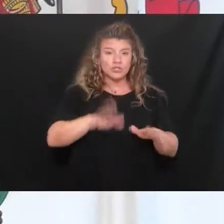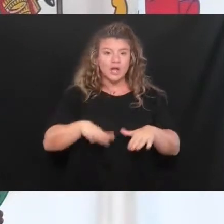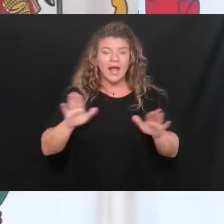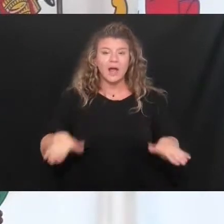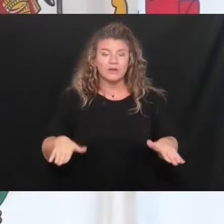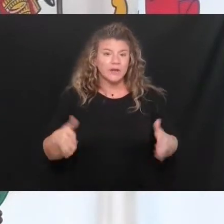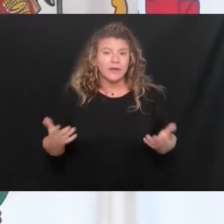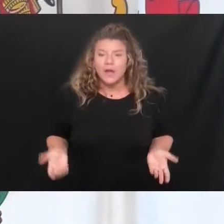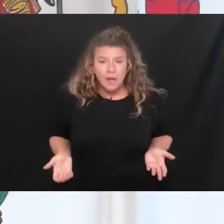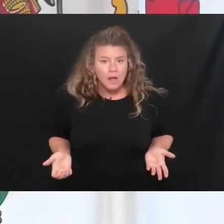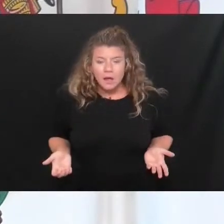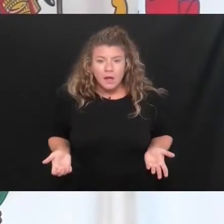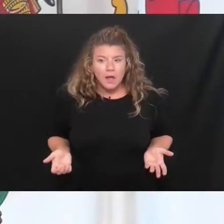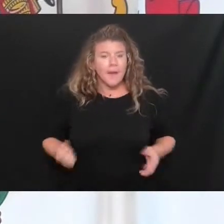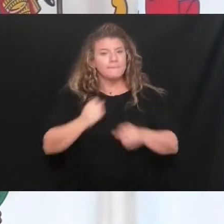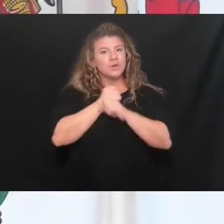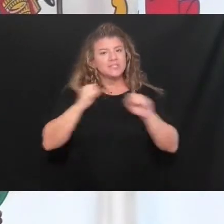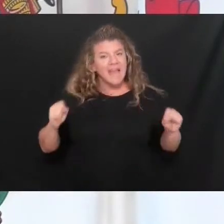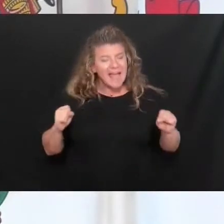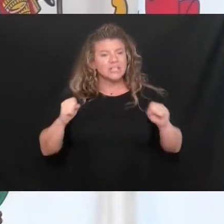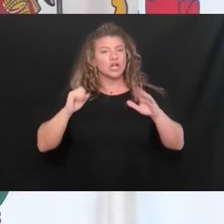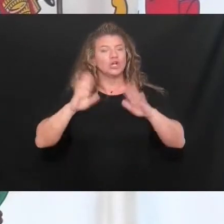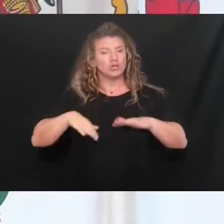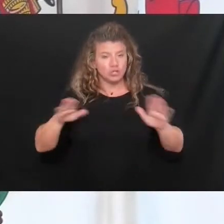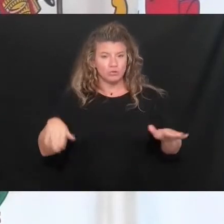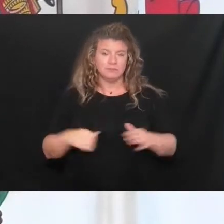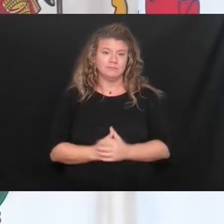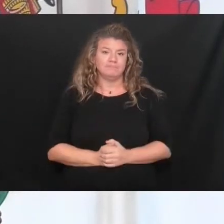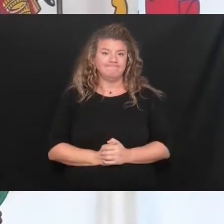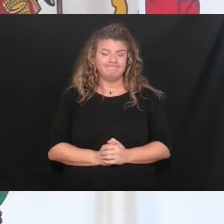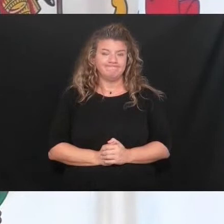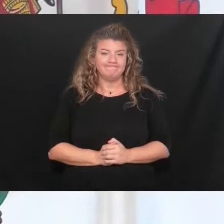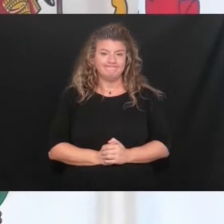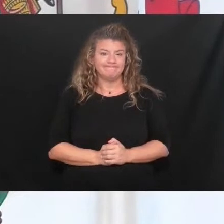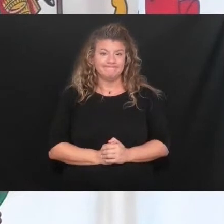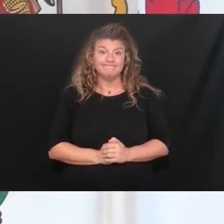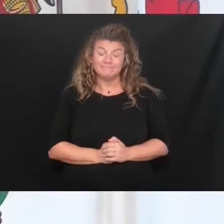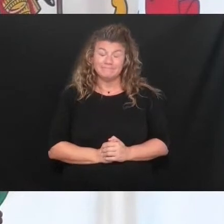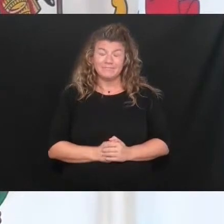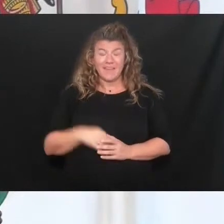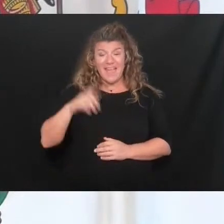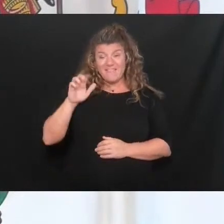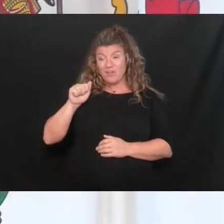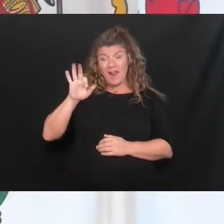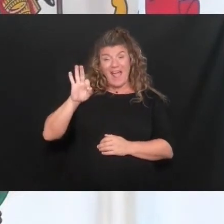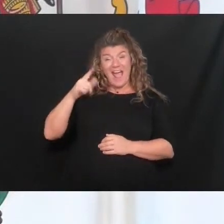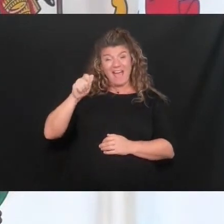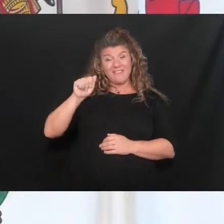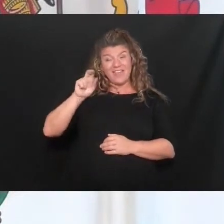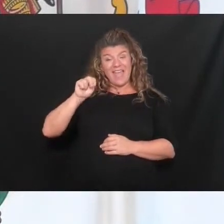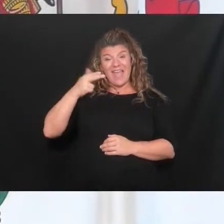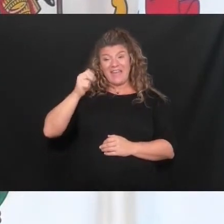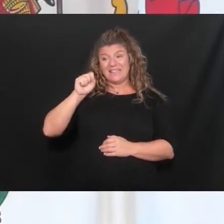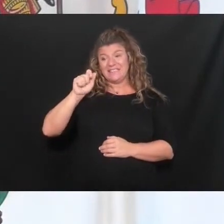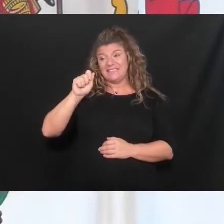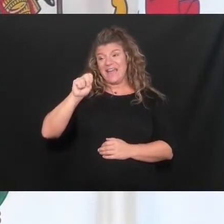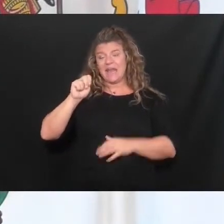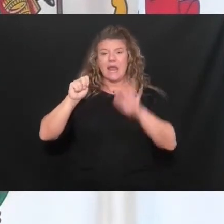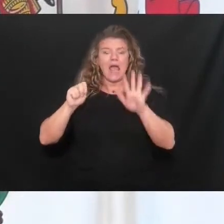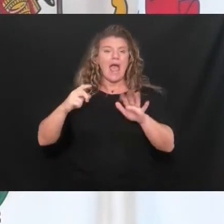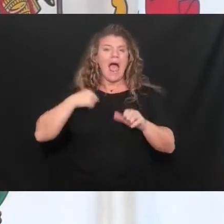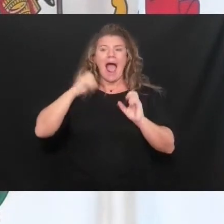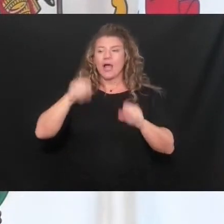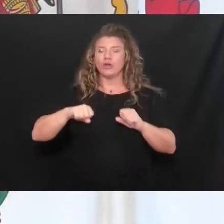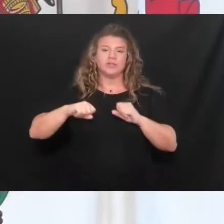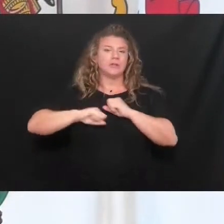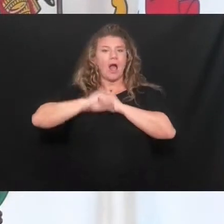sakes a living, protect our children. And as far as Afghanistan, Brad, I could go on all day